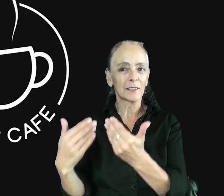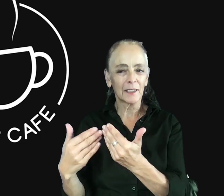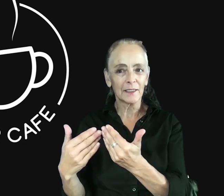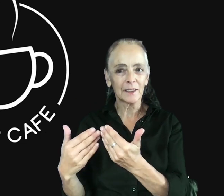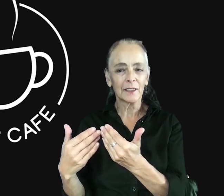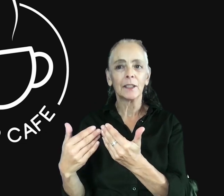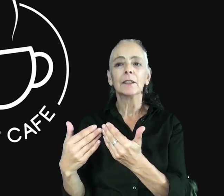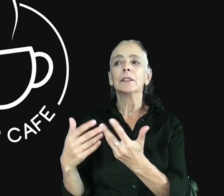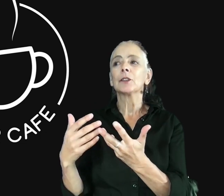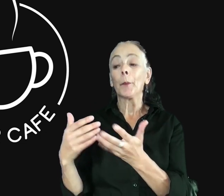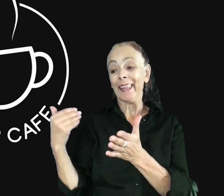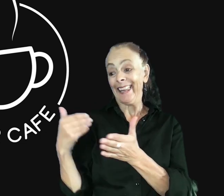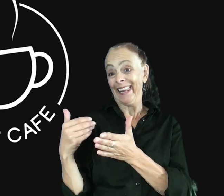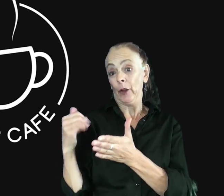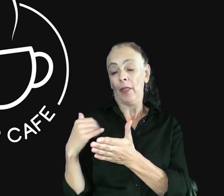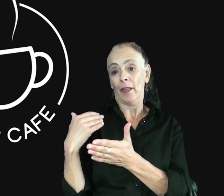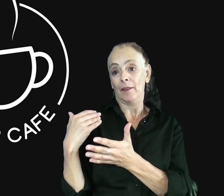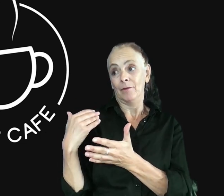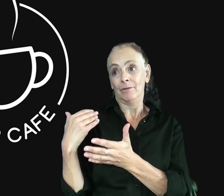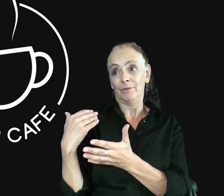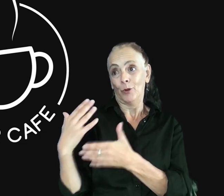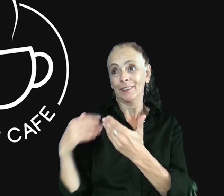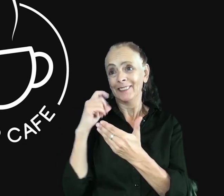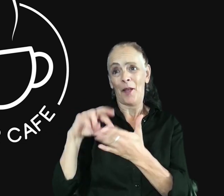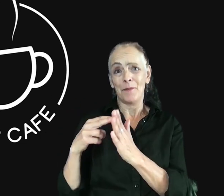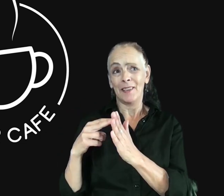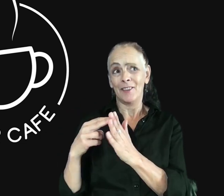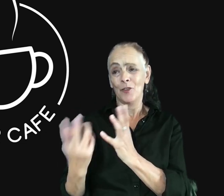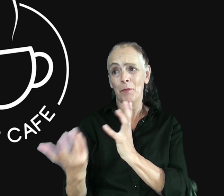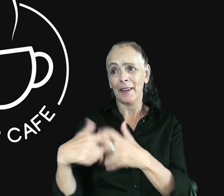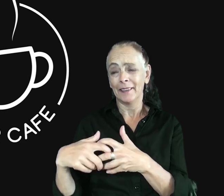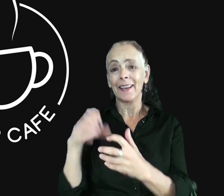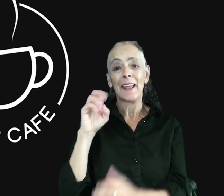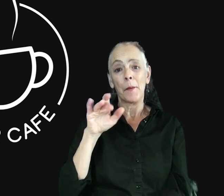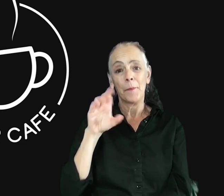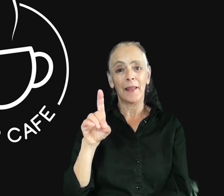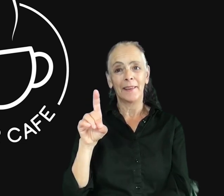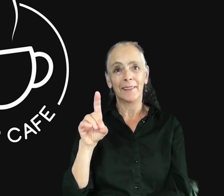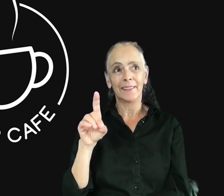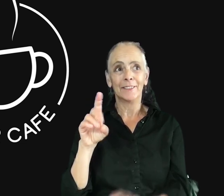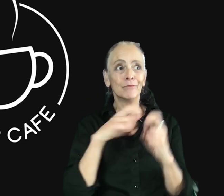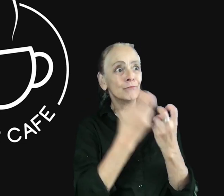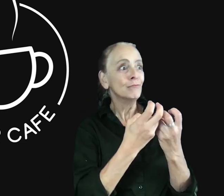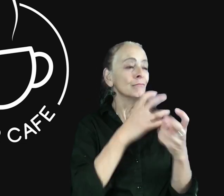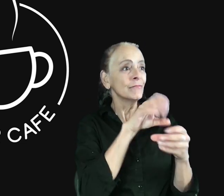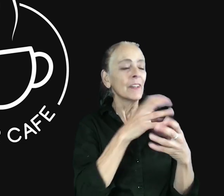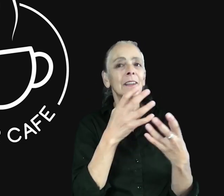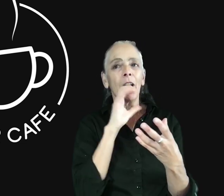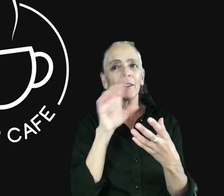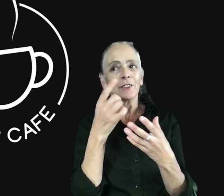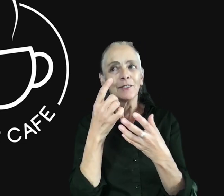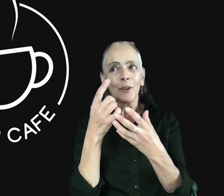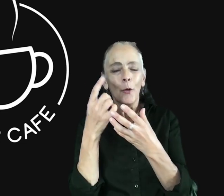close proximity does not necessarily mean that you are blended so embedded does not necessarily mean that you're in blended and you